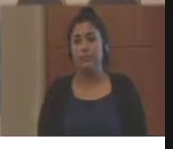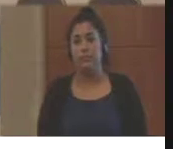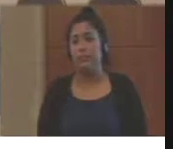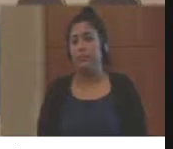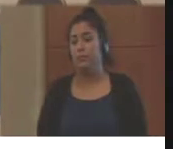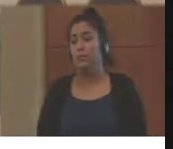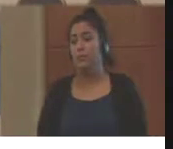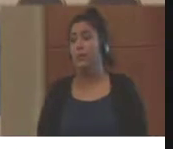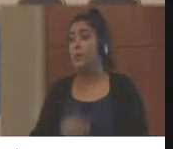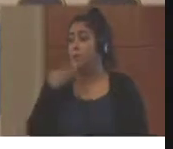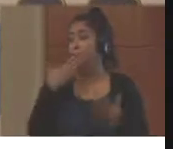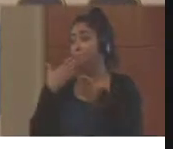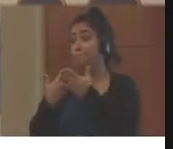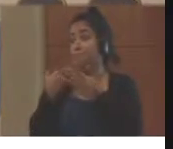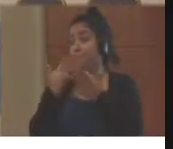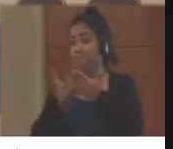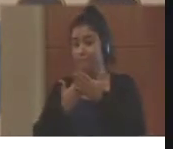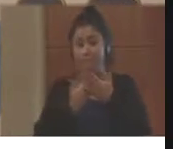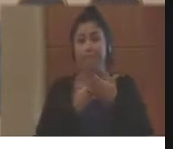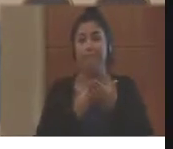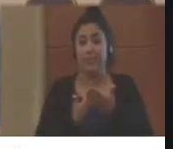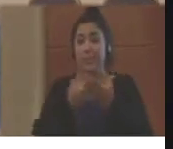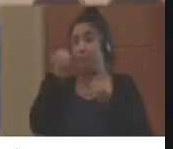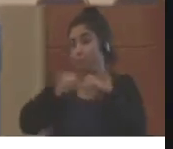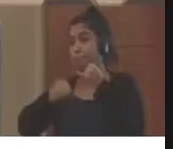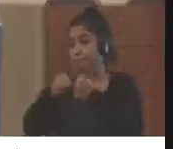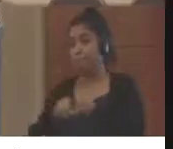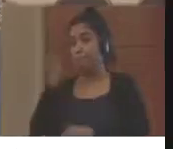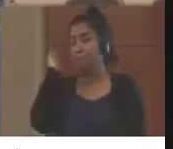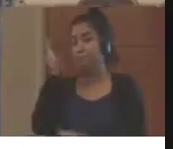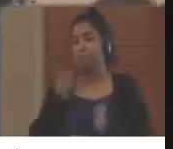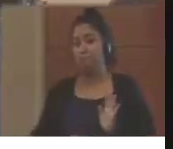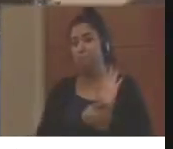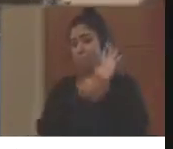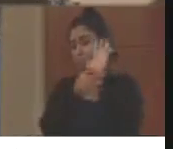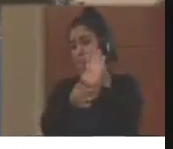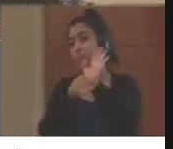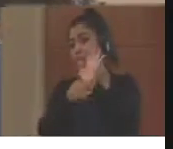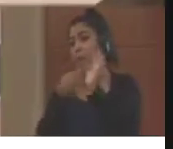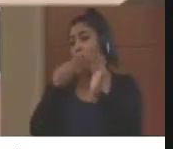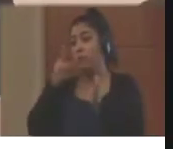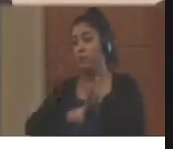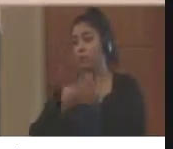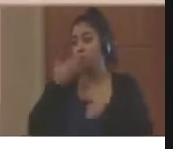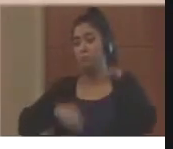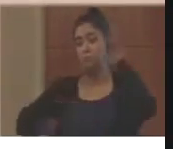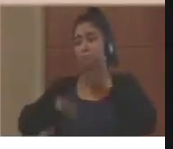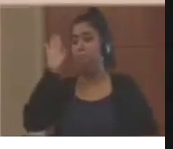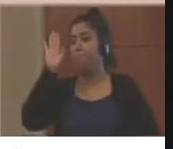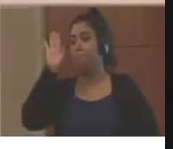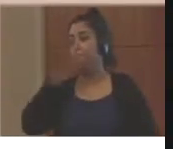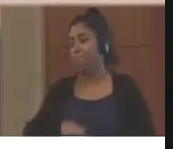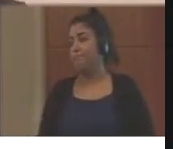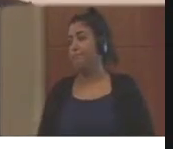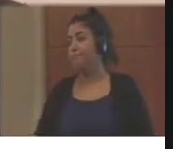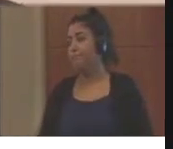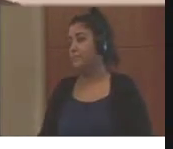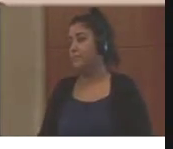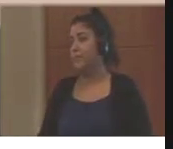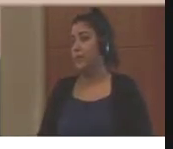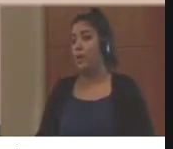Muchas gracias por esta declaración. Thank you very much for this statement of a commitment by